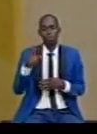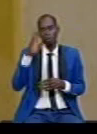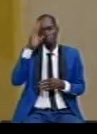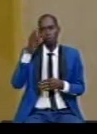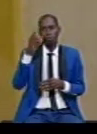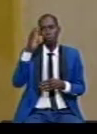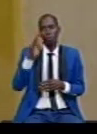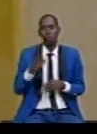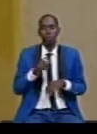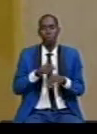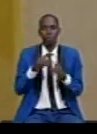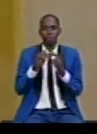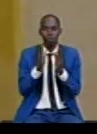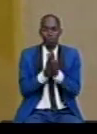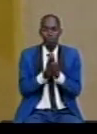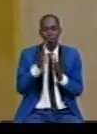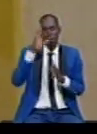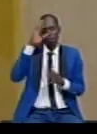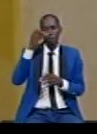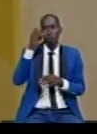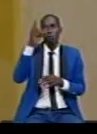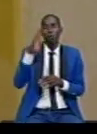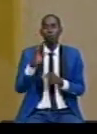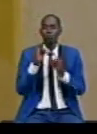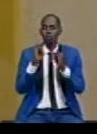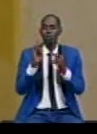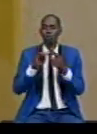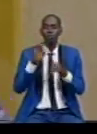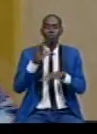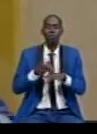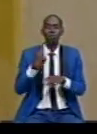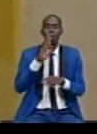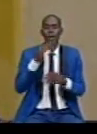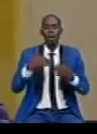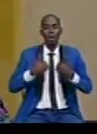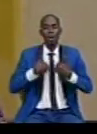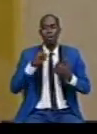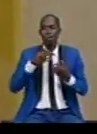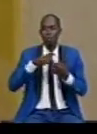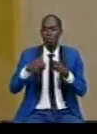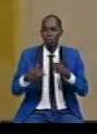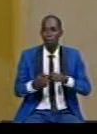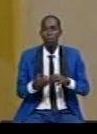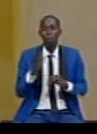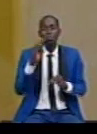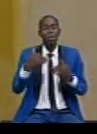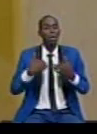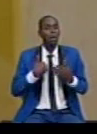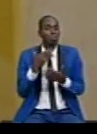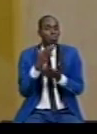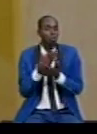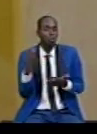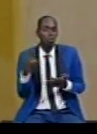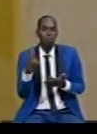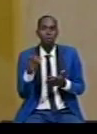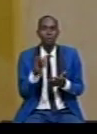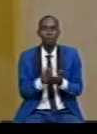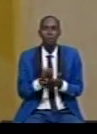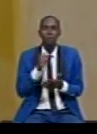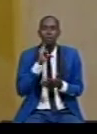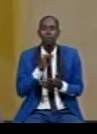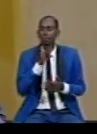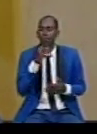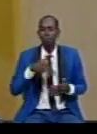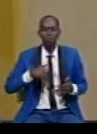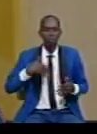prayer, he said we should lay our hands on where we are having challenges. Even if we have somebody that is not feeling